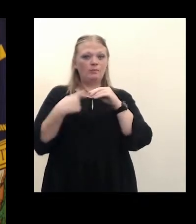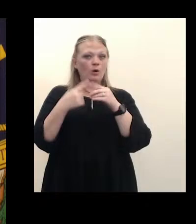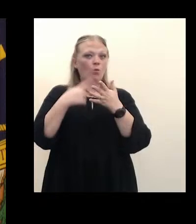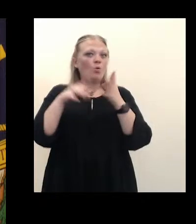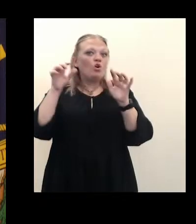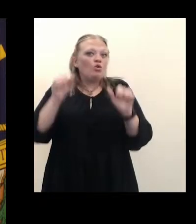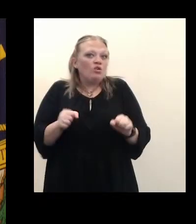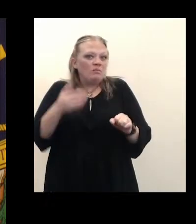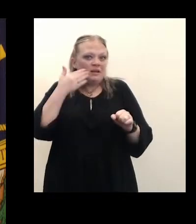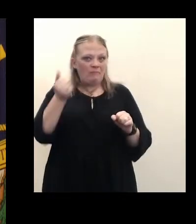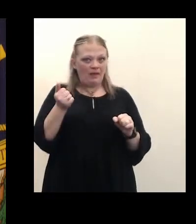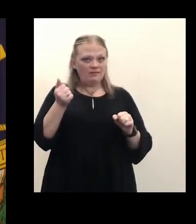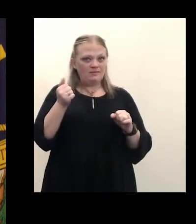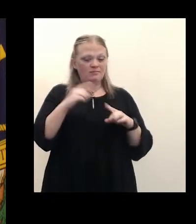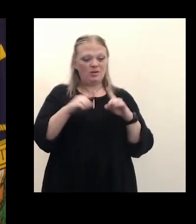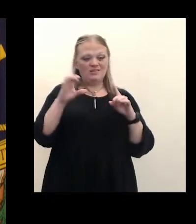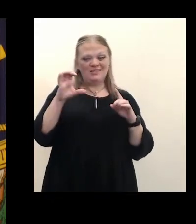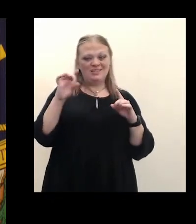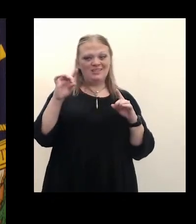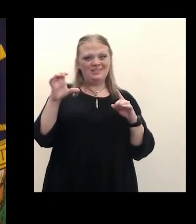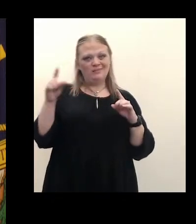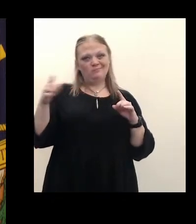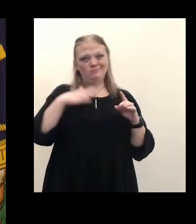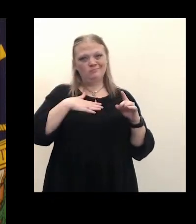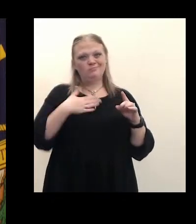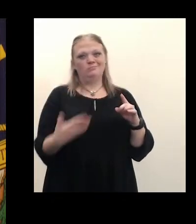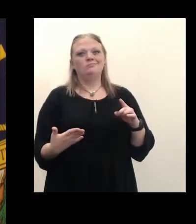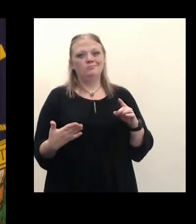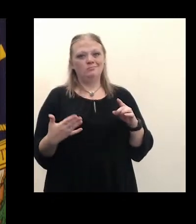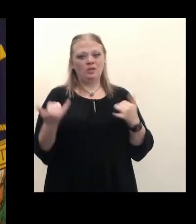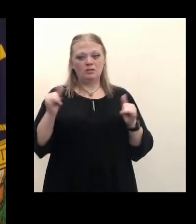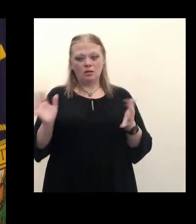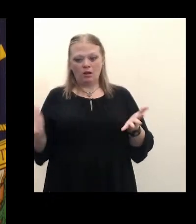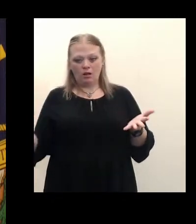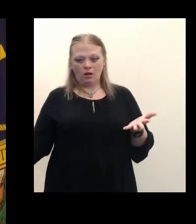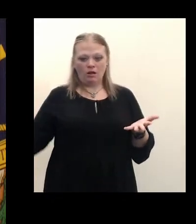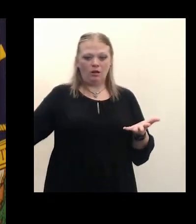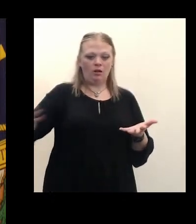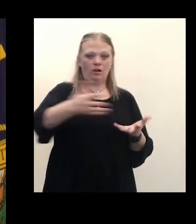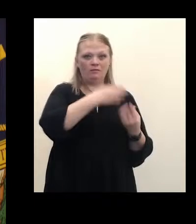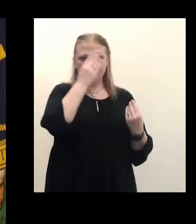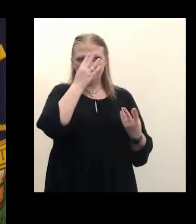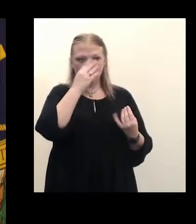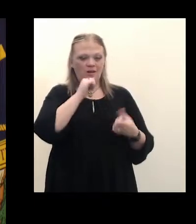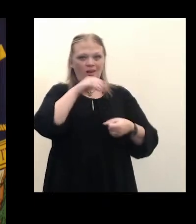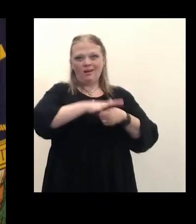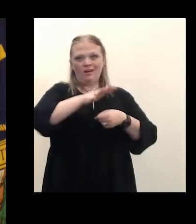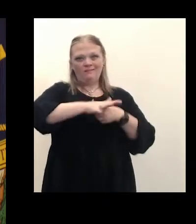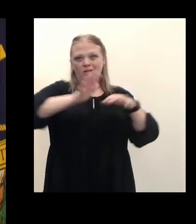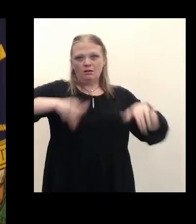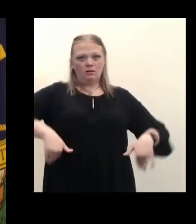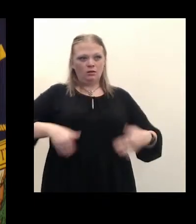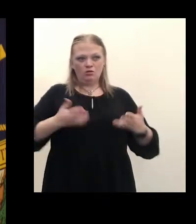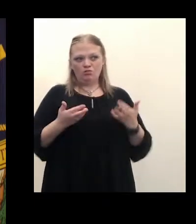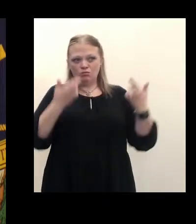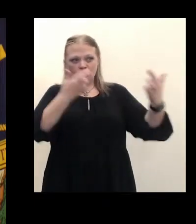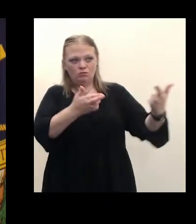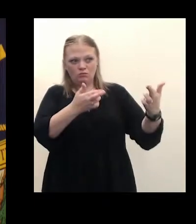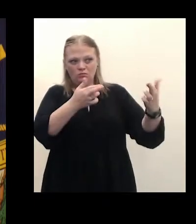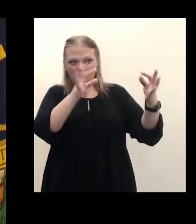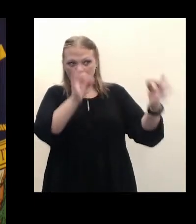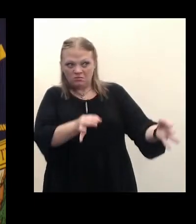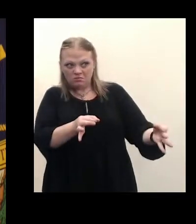although CDC admits that they are still collecting data on this and they don't have enough data to make recommendations about